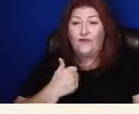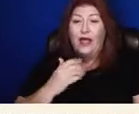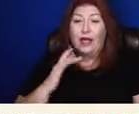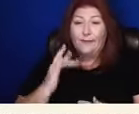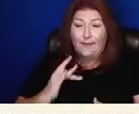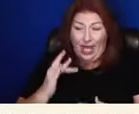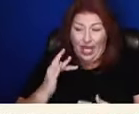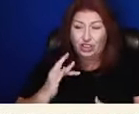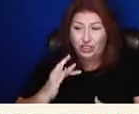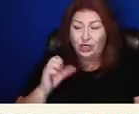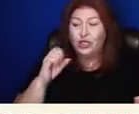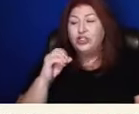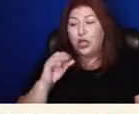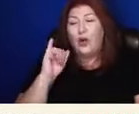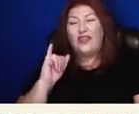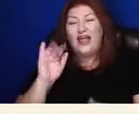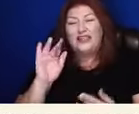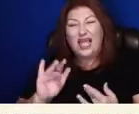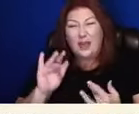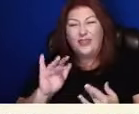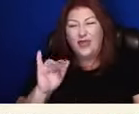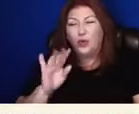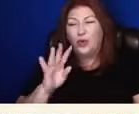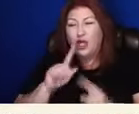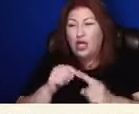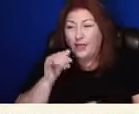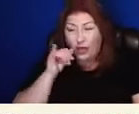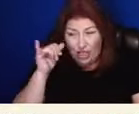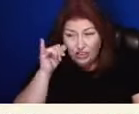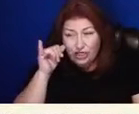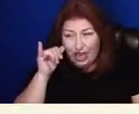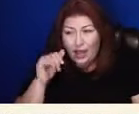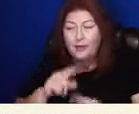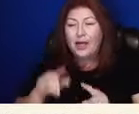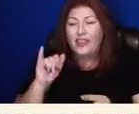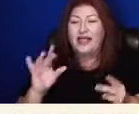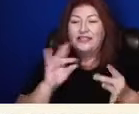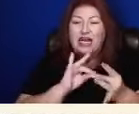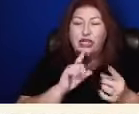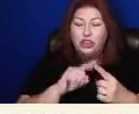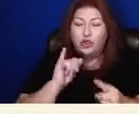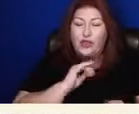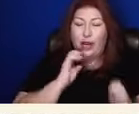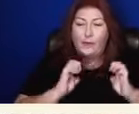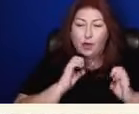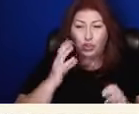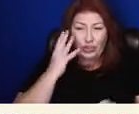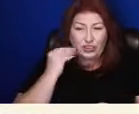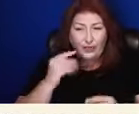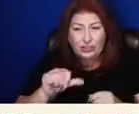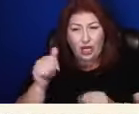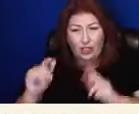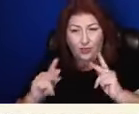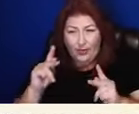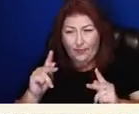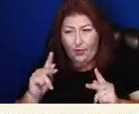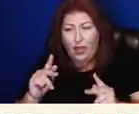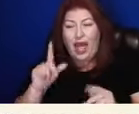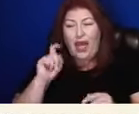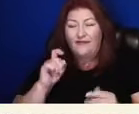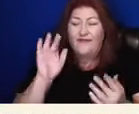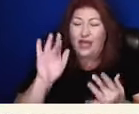so that's empathy, right? We talked about empathy yesterday, but that's connecting to the emotional experience in others. I've got to have empathy for